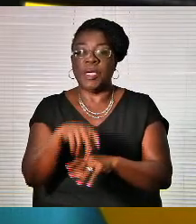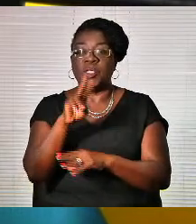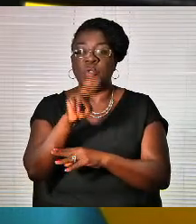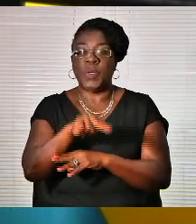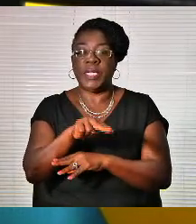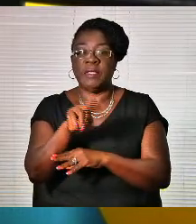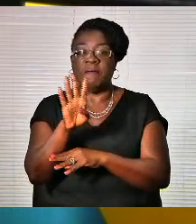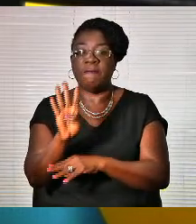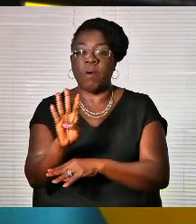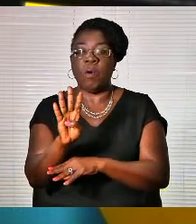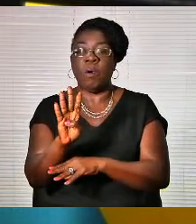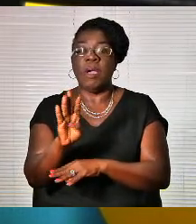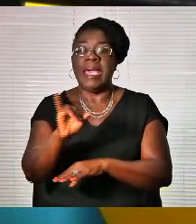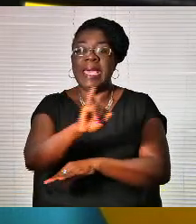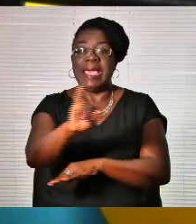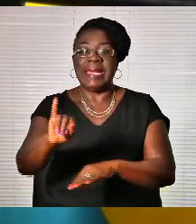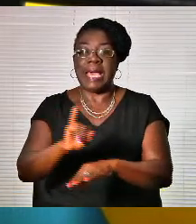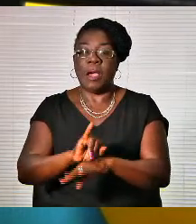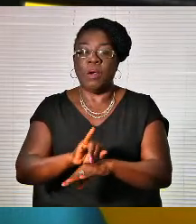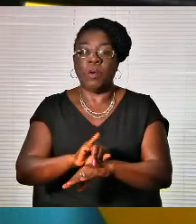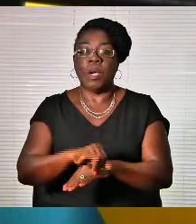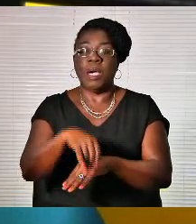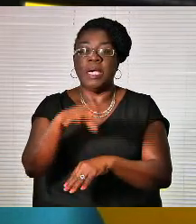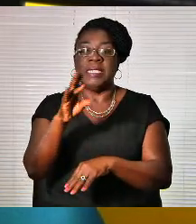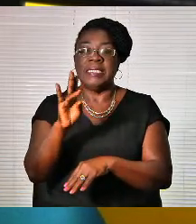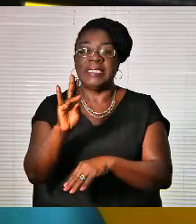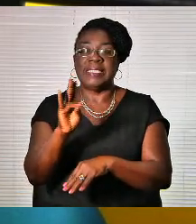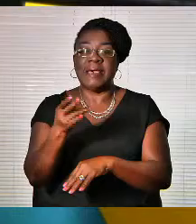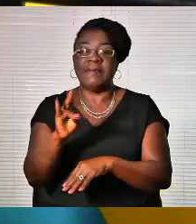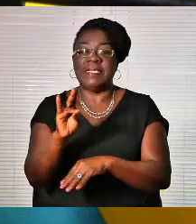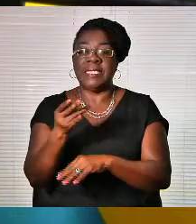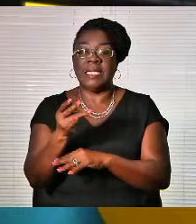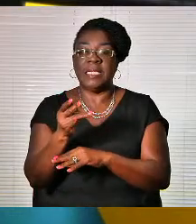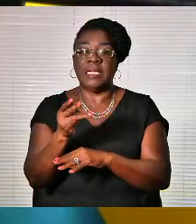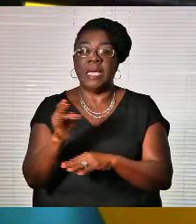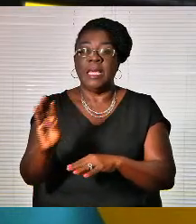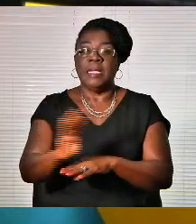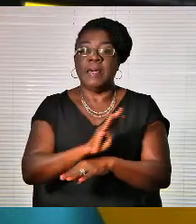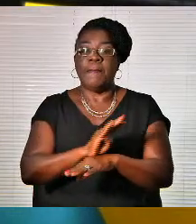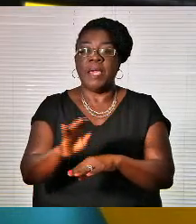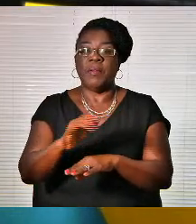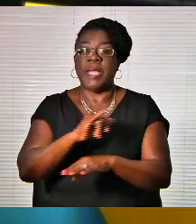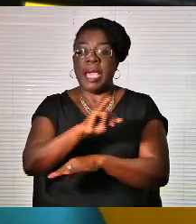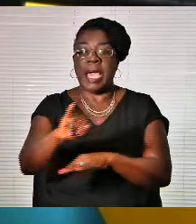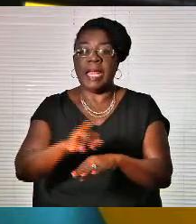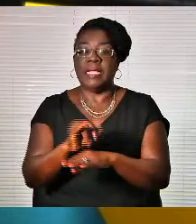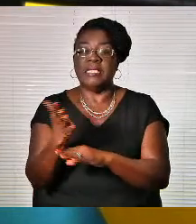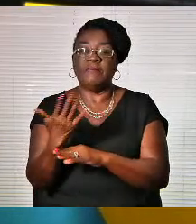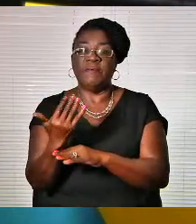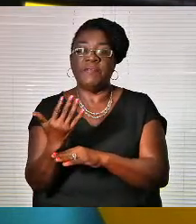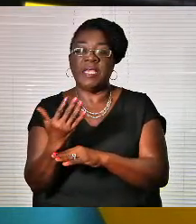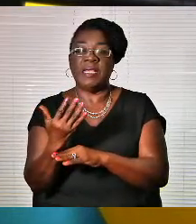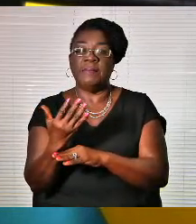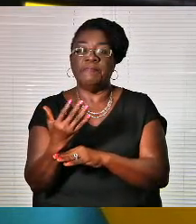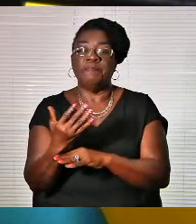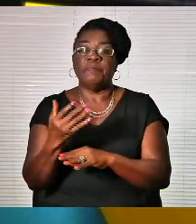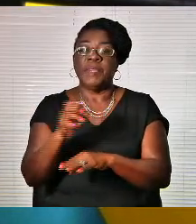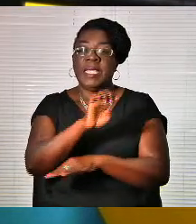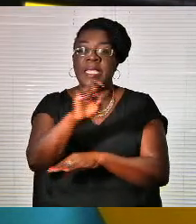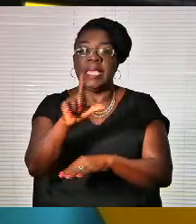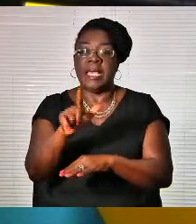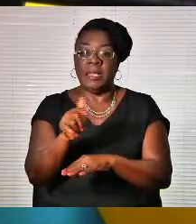24. Inagua, 17. The Berry Islands, 15.